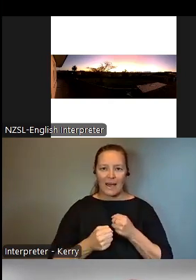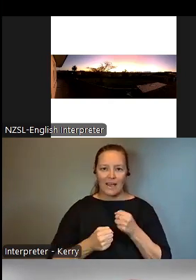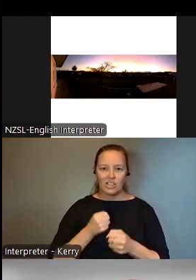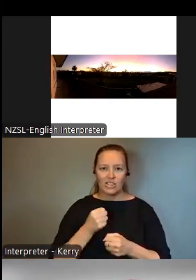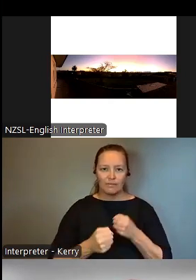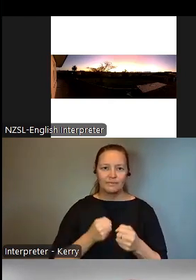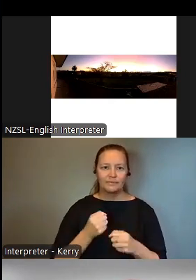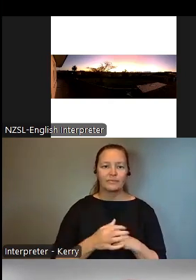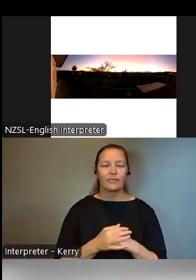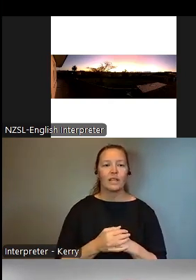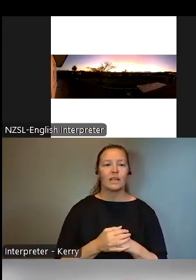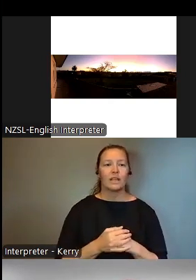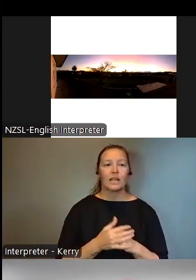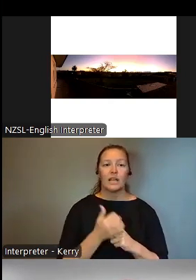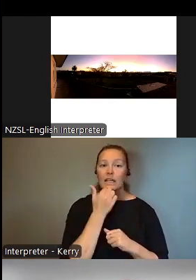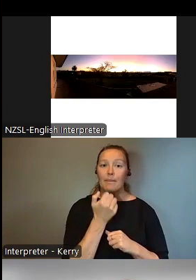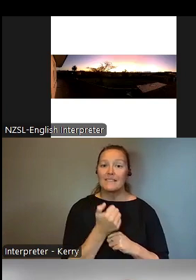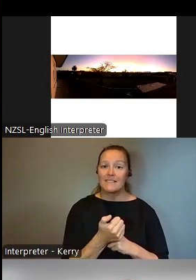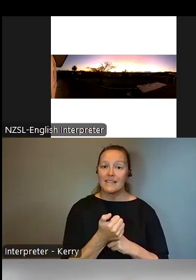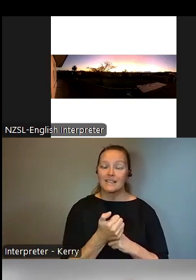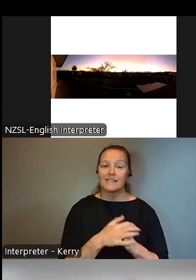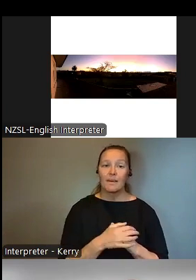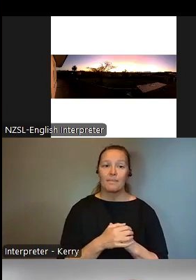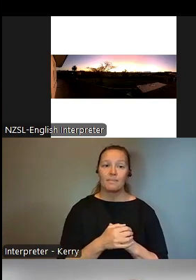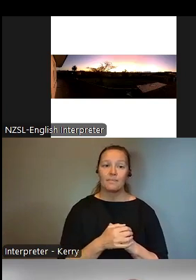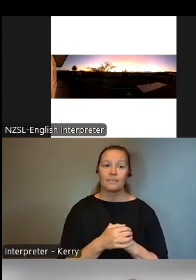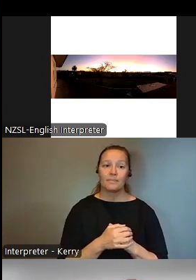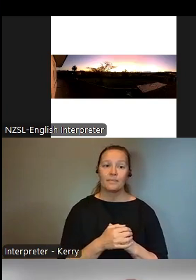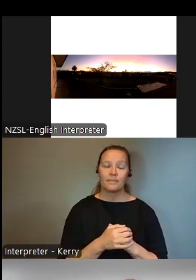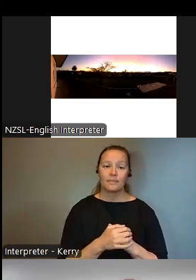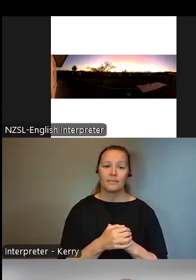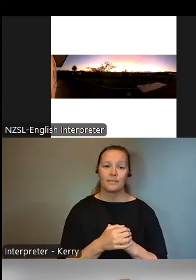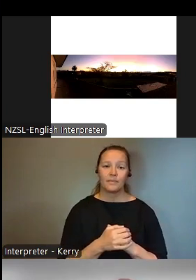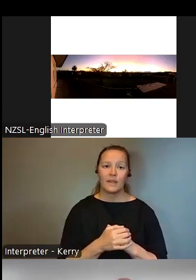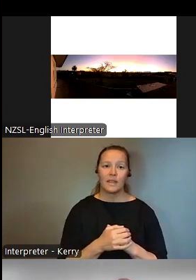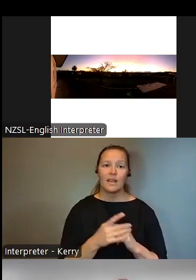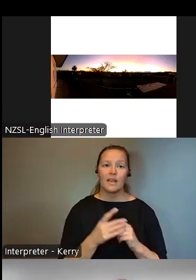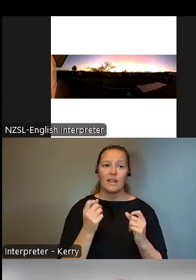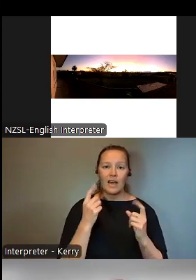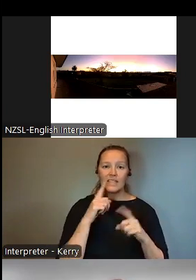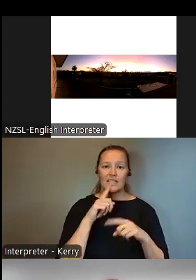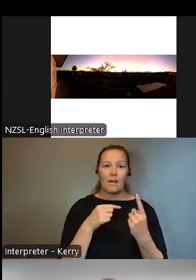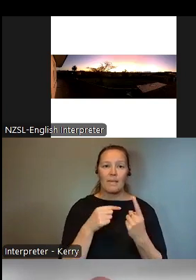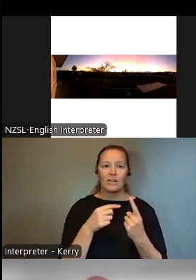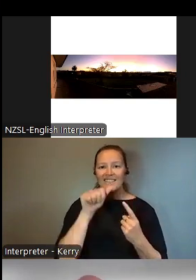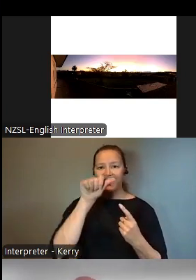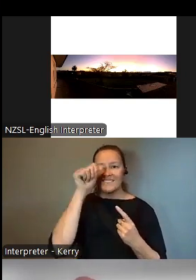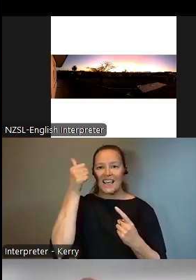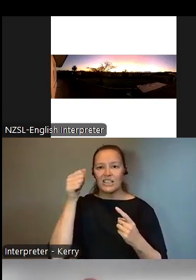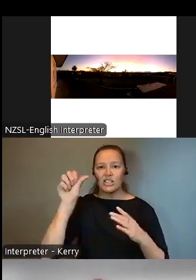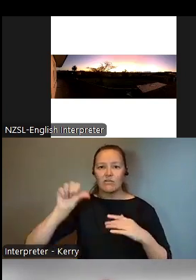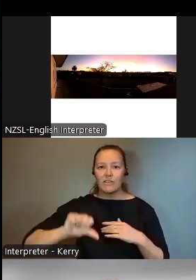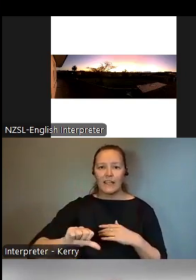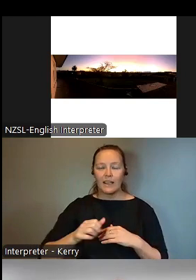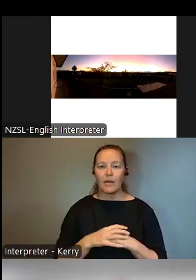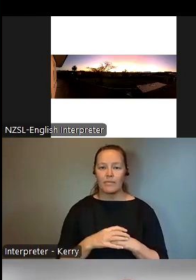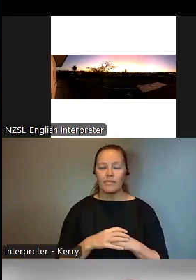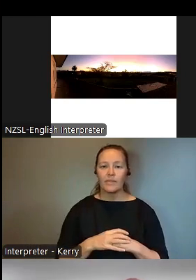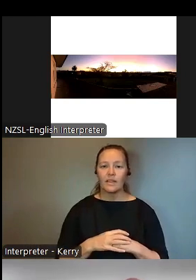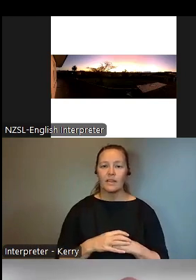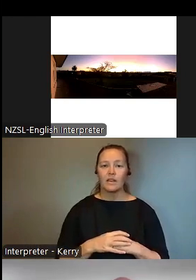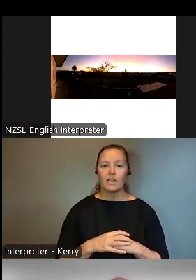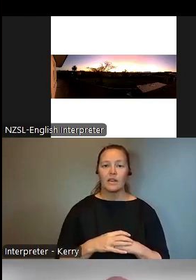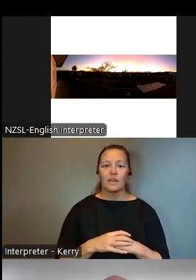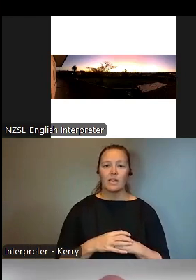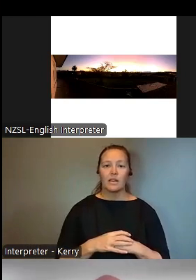Principle number 6 is the idea of intelligent failure. Change is impossible